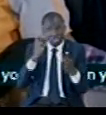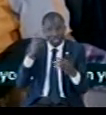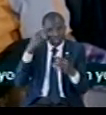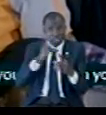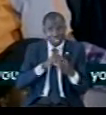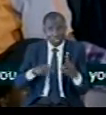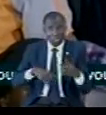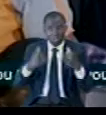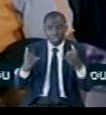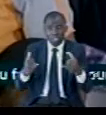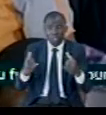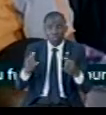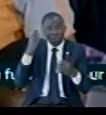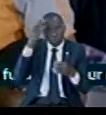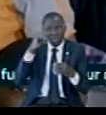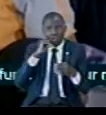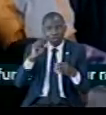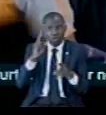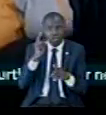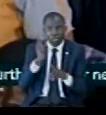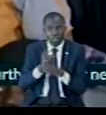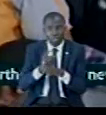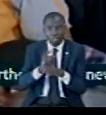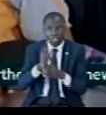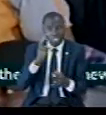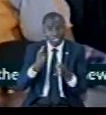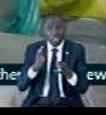Don't stay by the wayside.